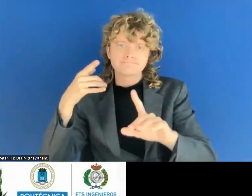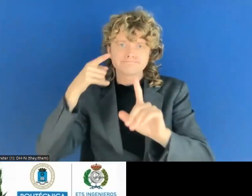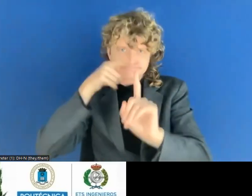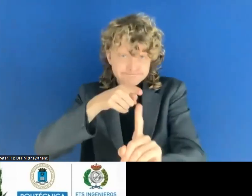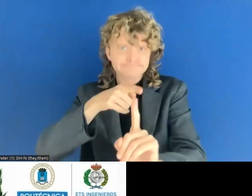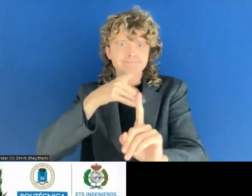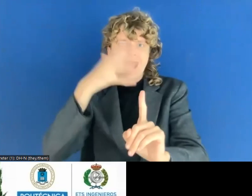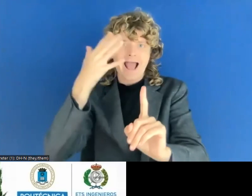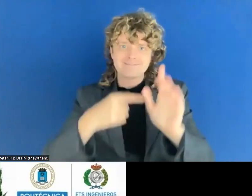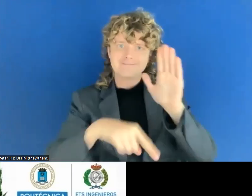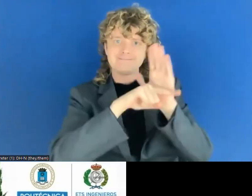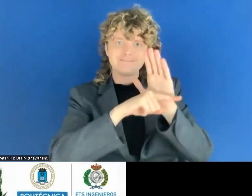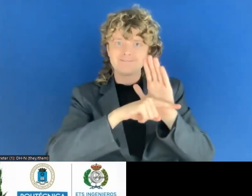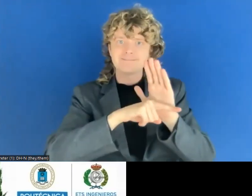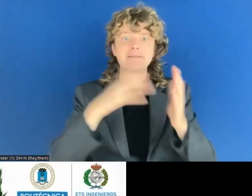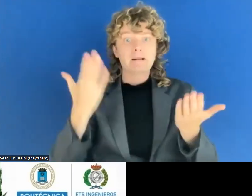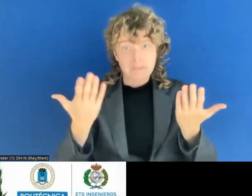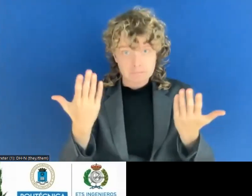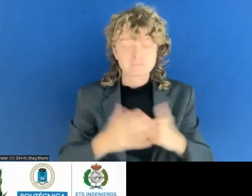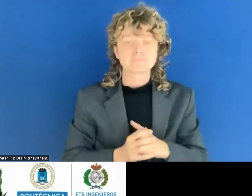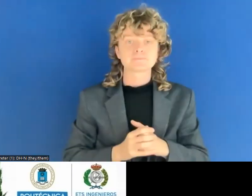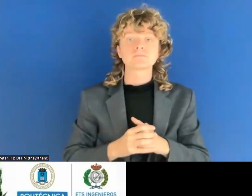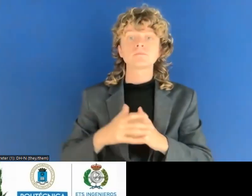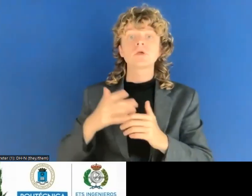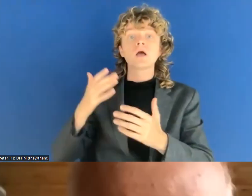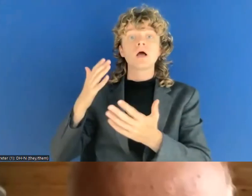But you're on mute.